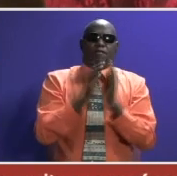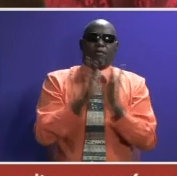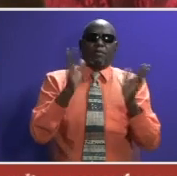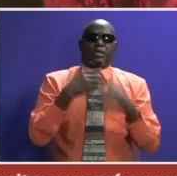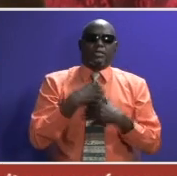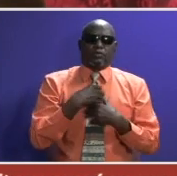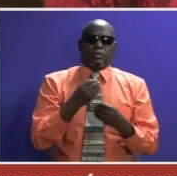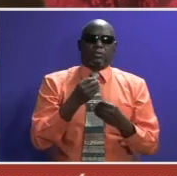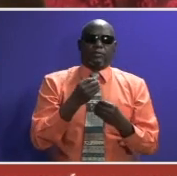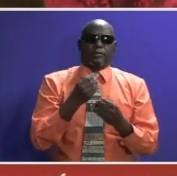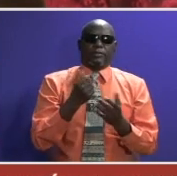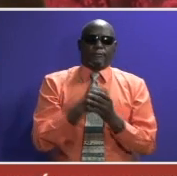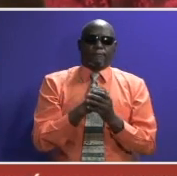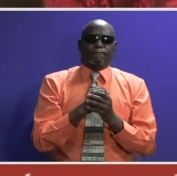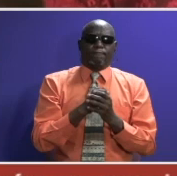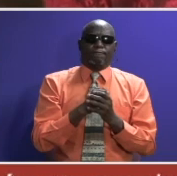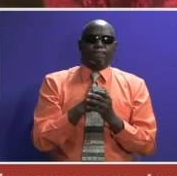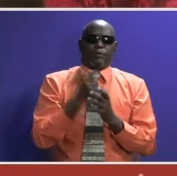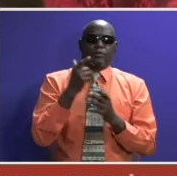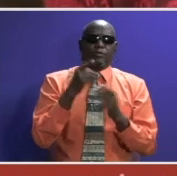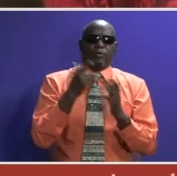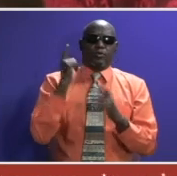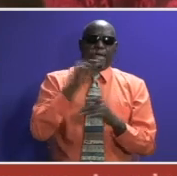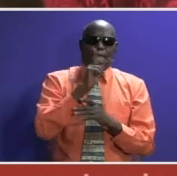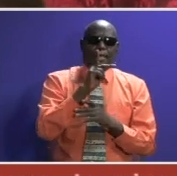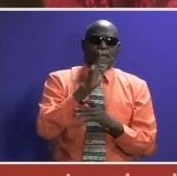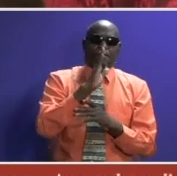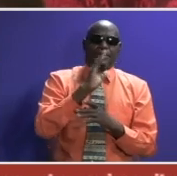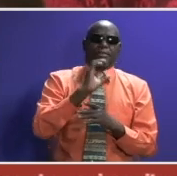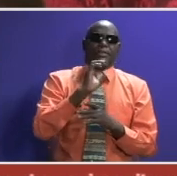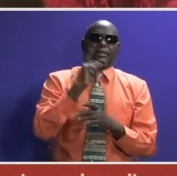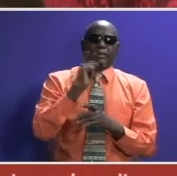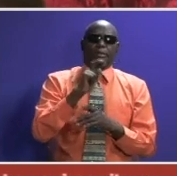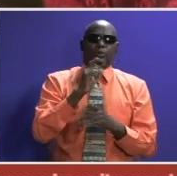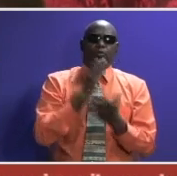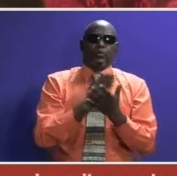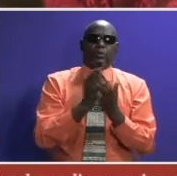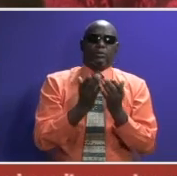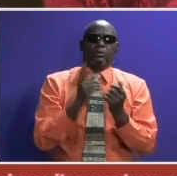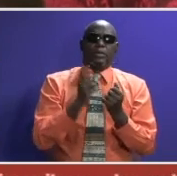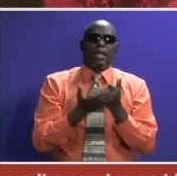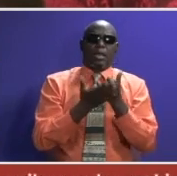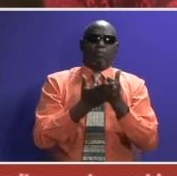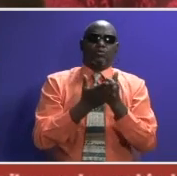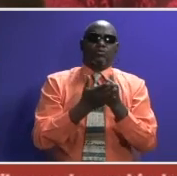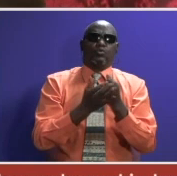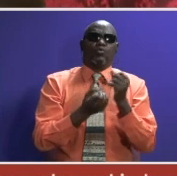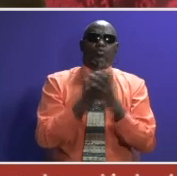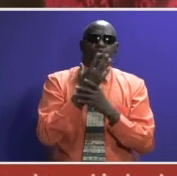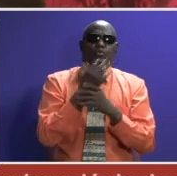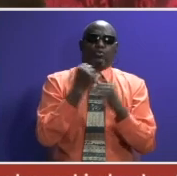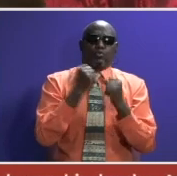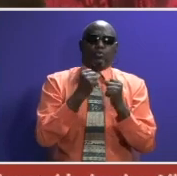interest litigation. KBC indeed needs help to grow strong and transform from a